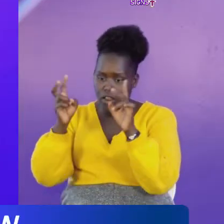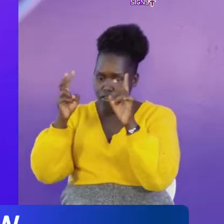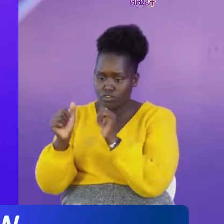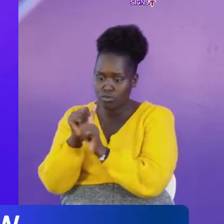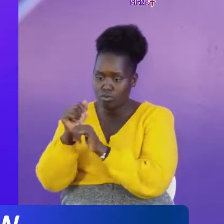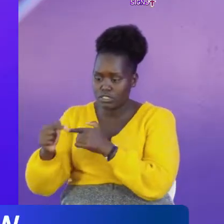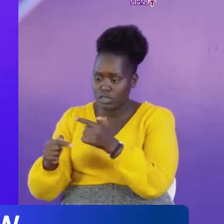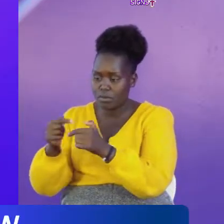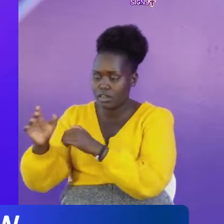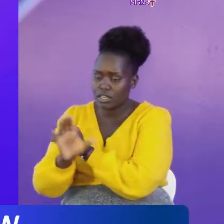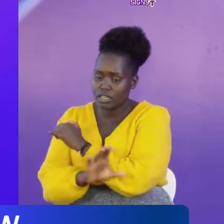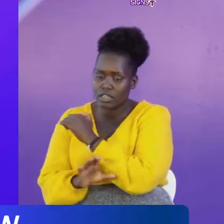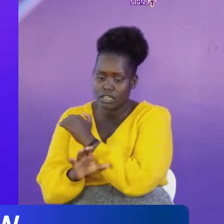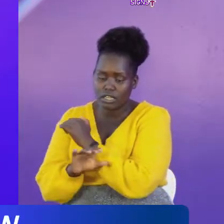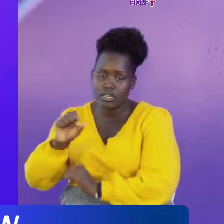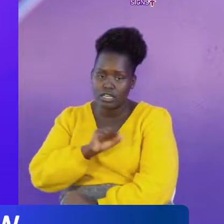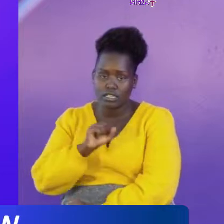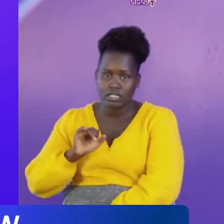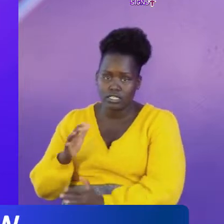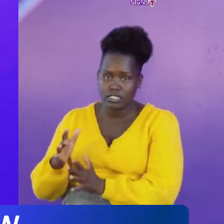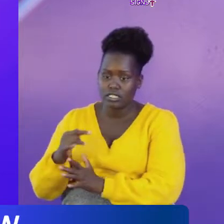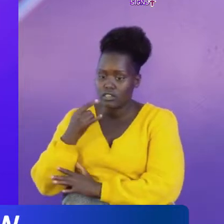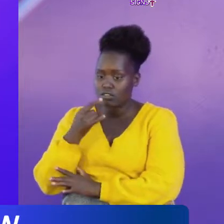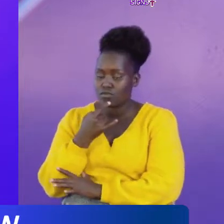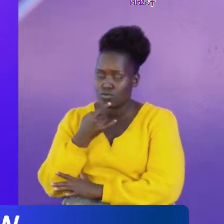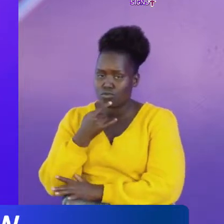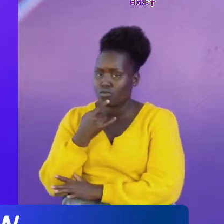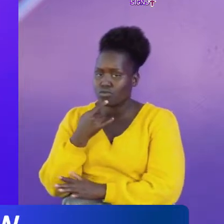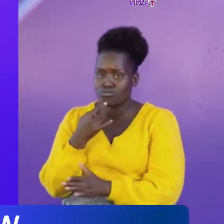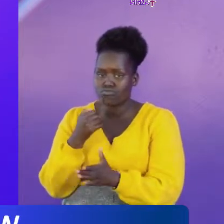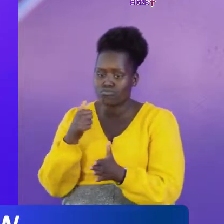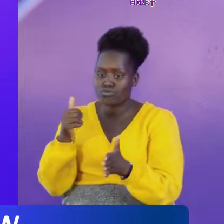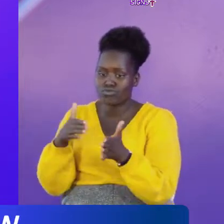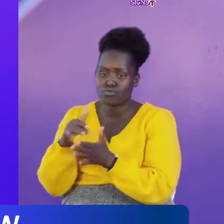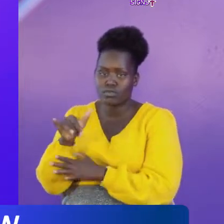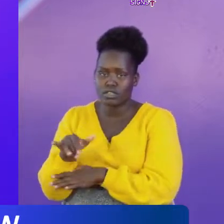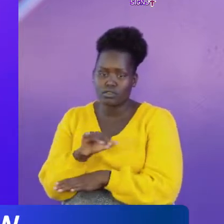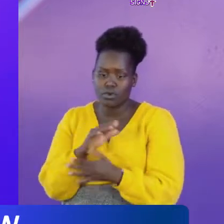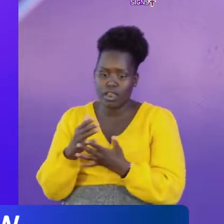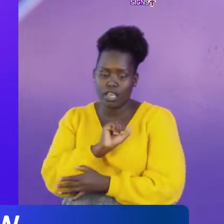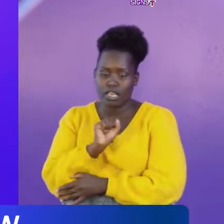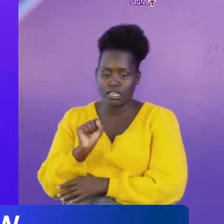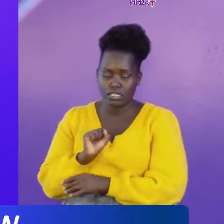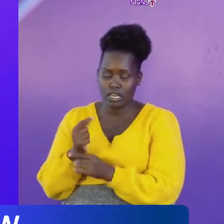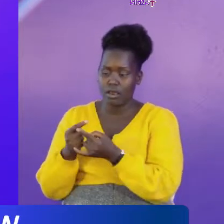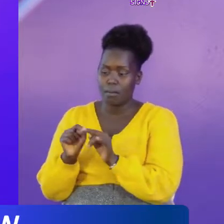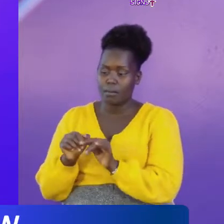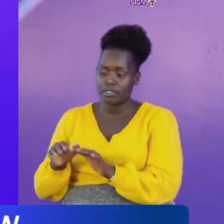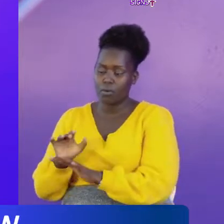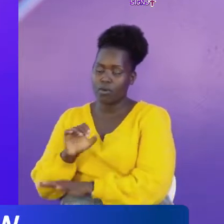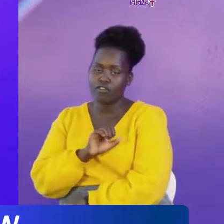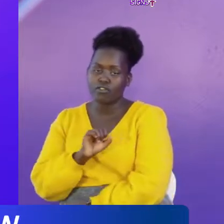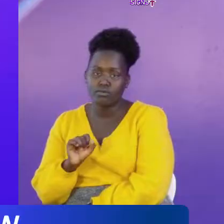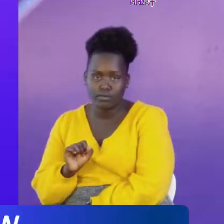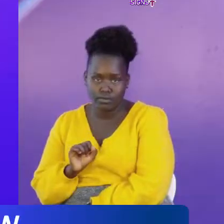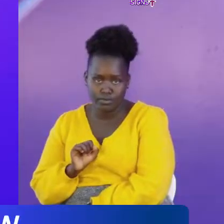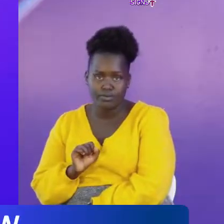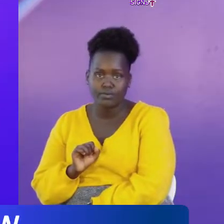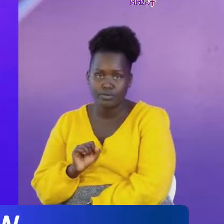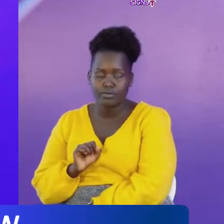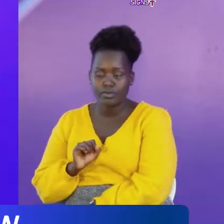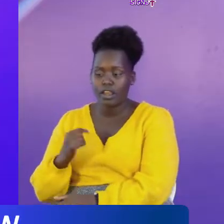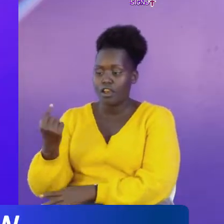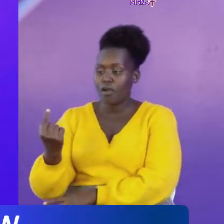this country is the senator who raises it at the floor of Senate. But away from the Senate is the